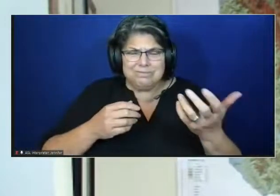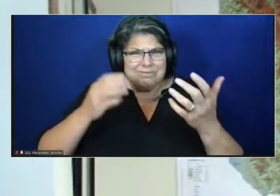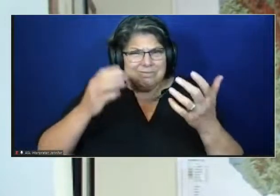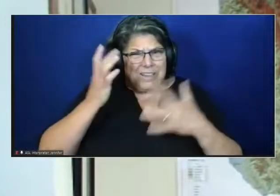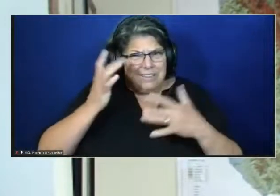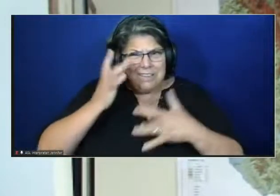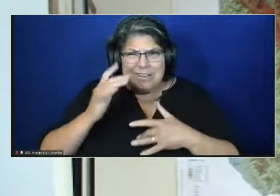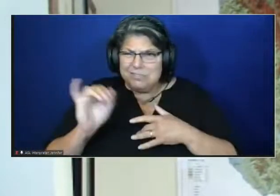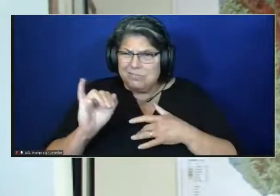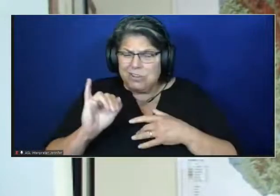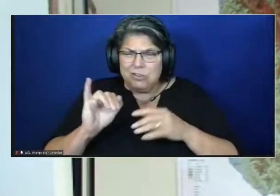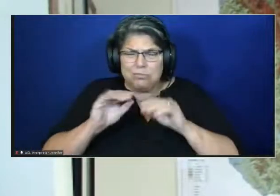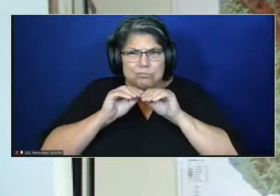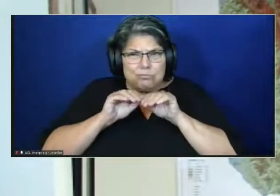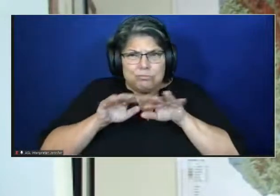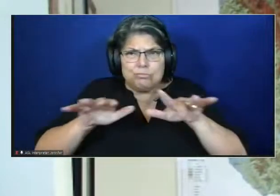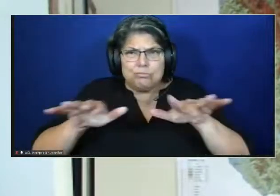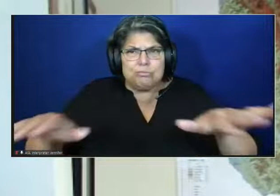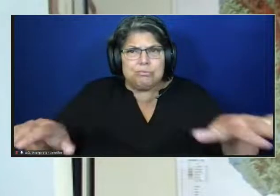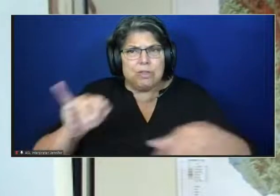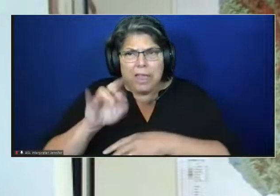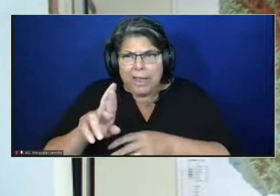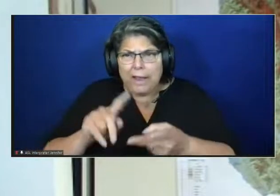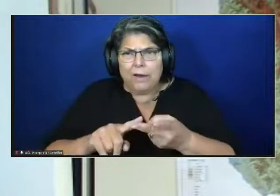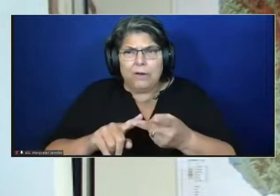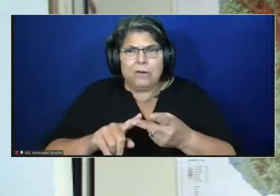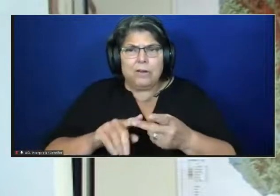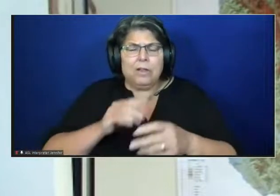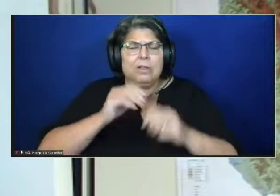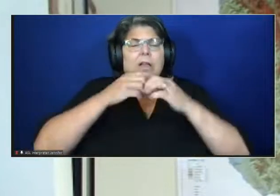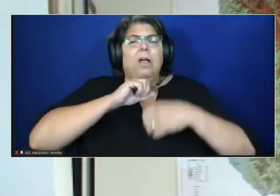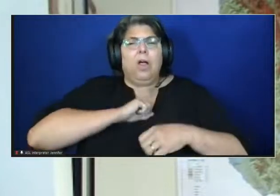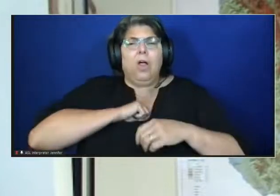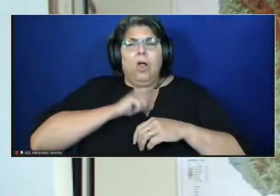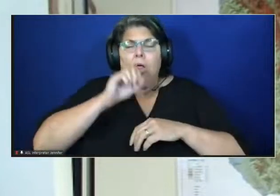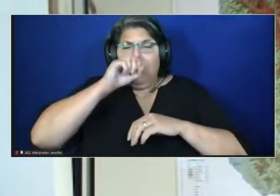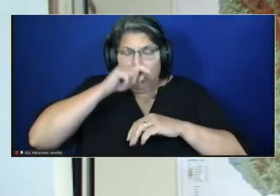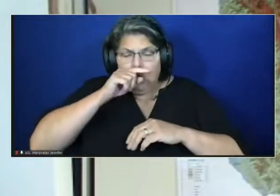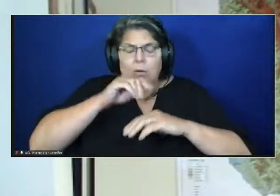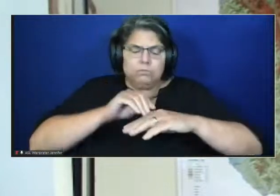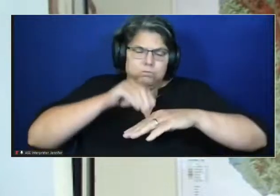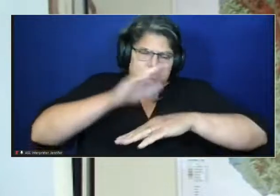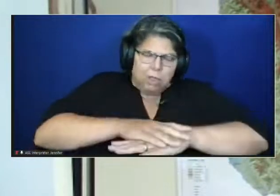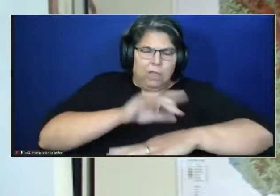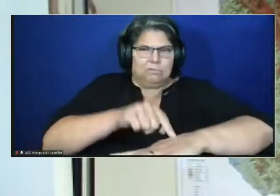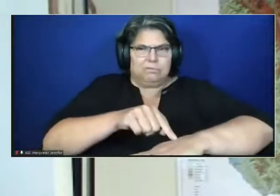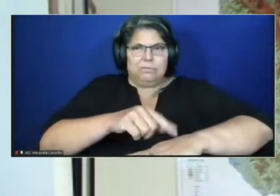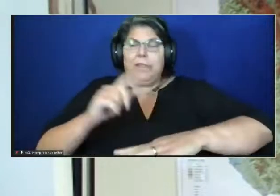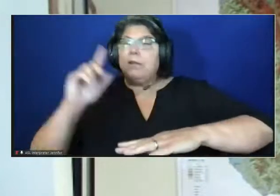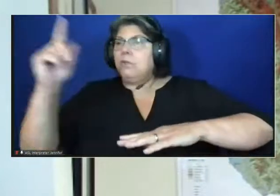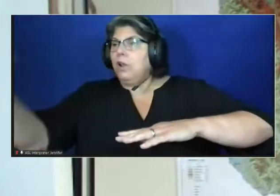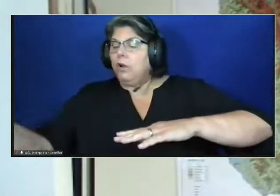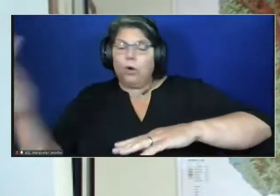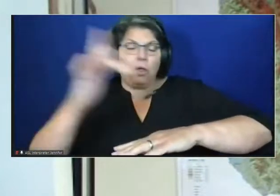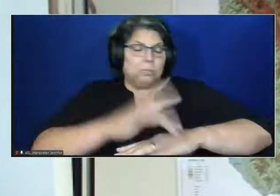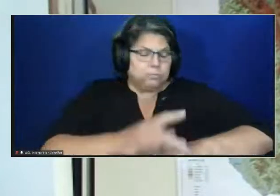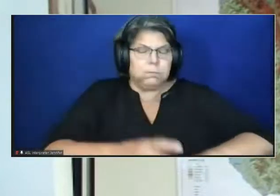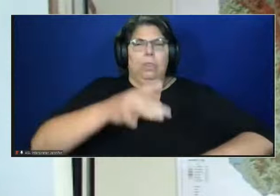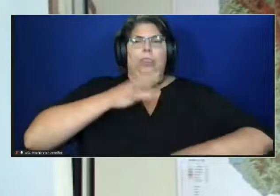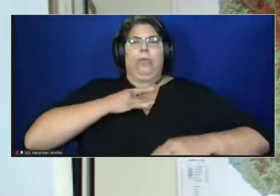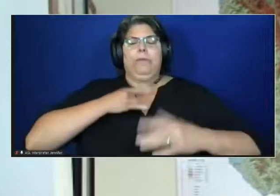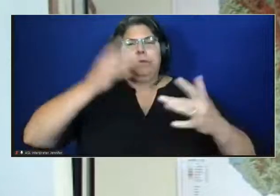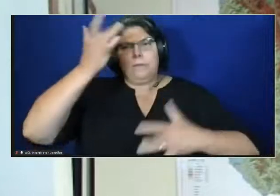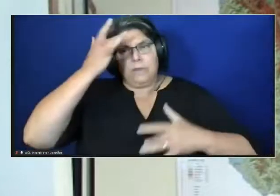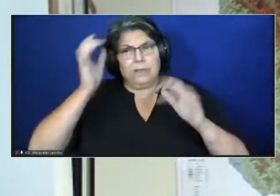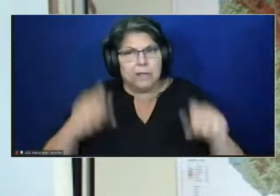travel through surfaces and stuff like that. I remember decades ago when a friend of